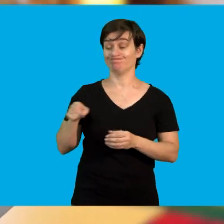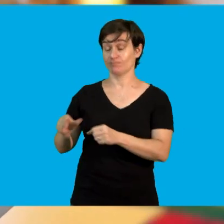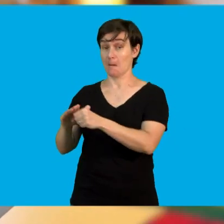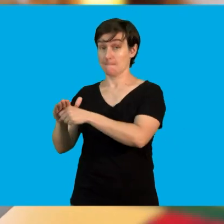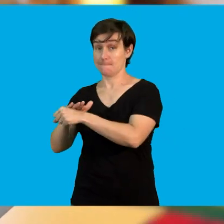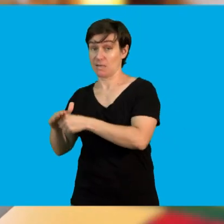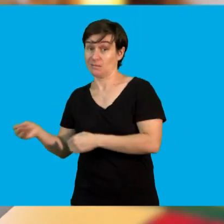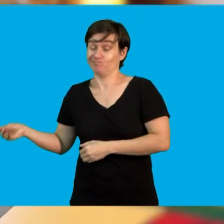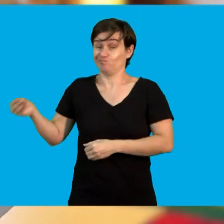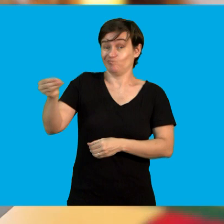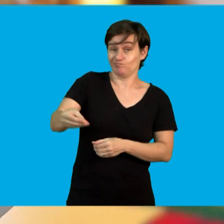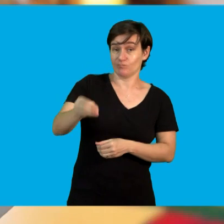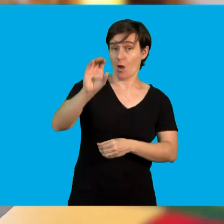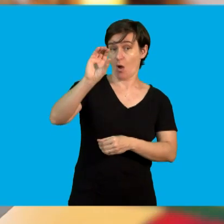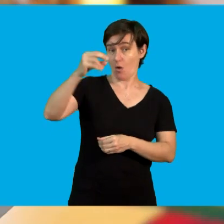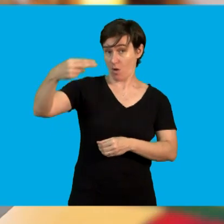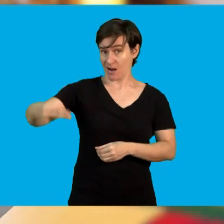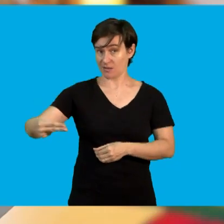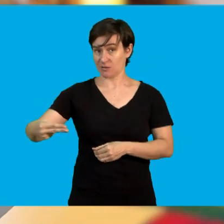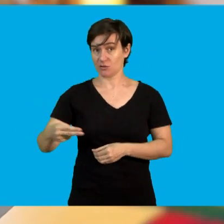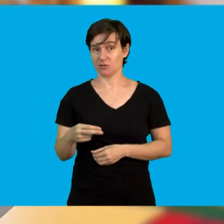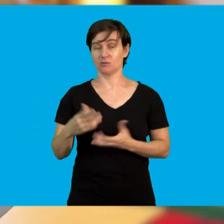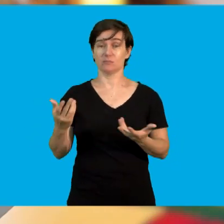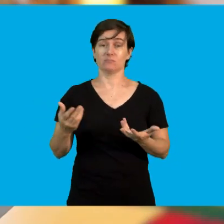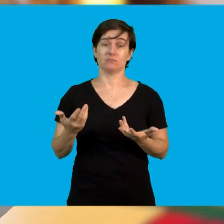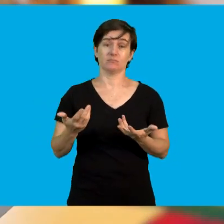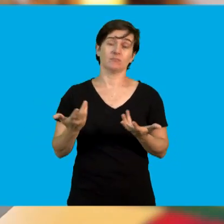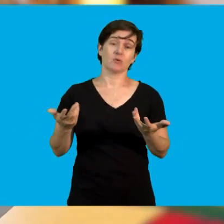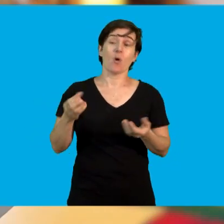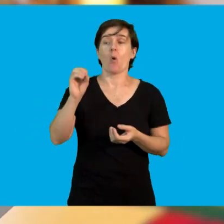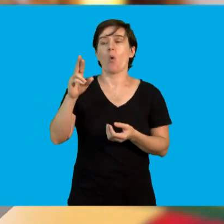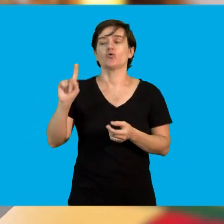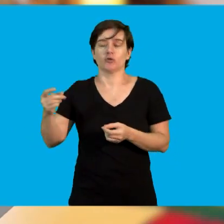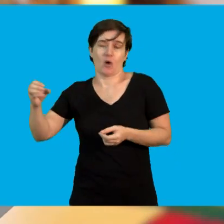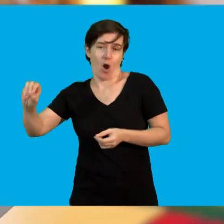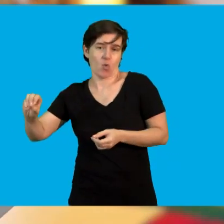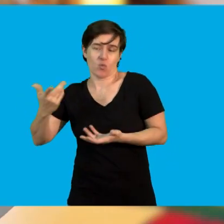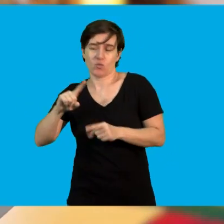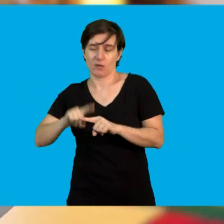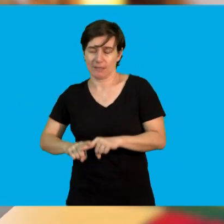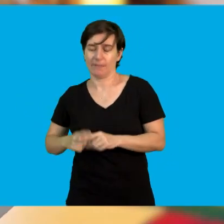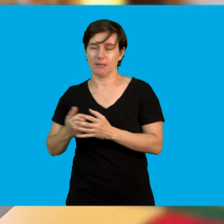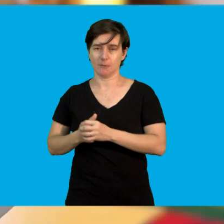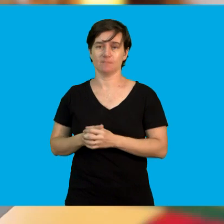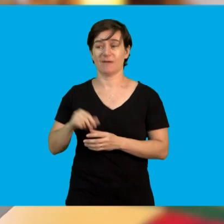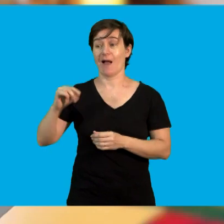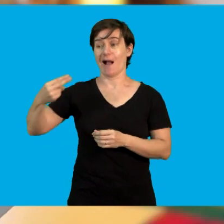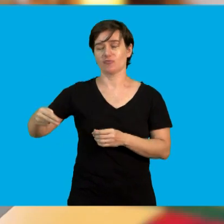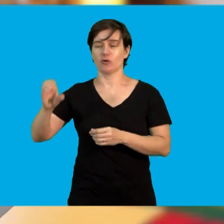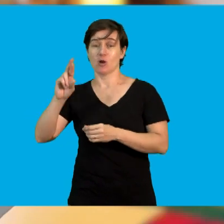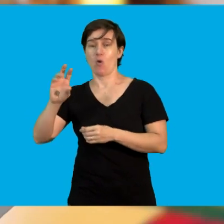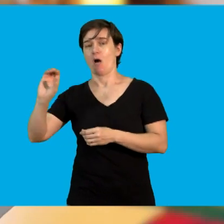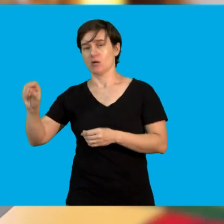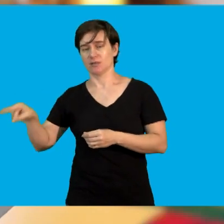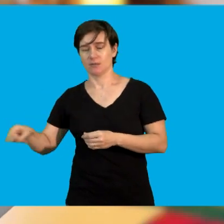Then now the base is going to donate the OH, or the O if it's a metal oxide. It's going to donate the OH if it's a